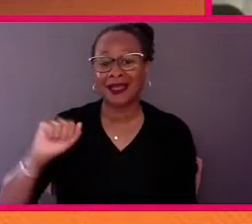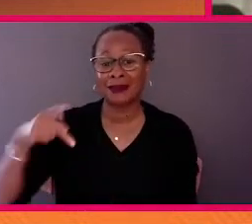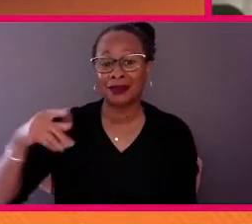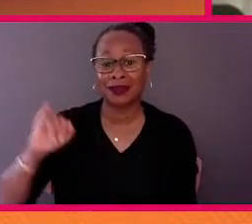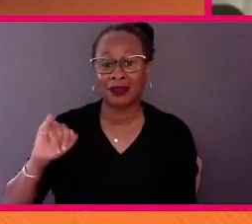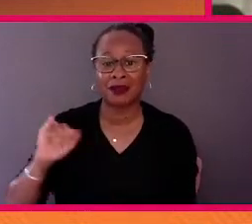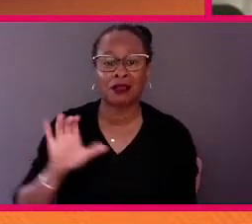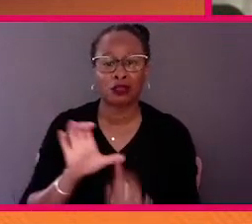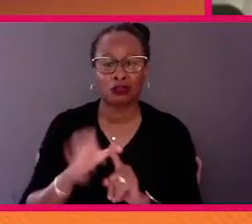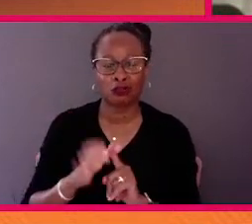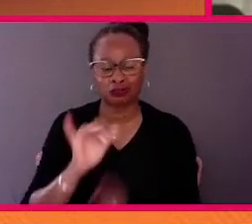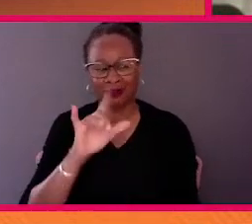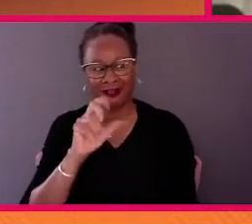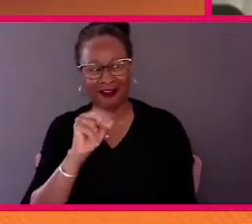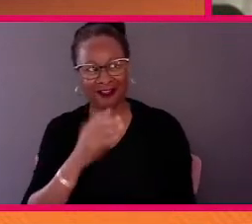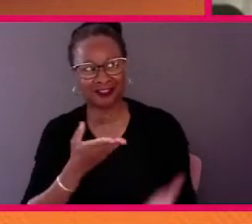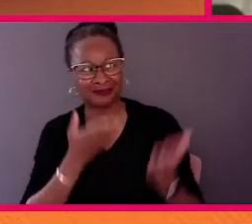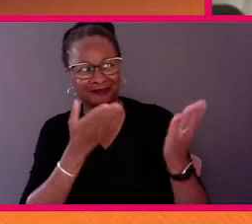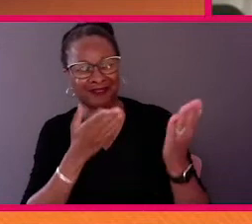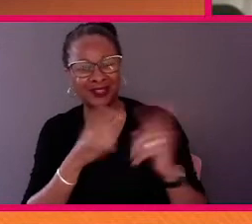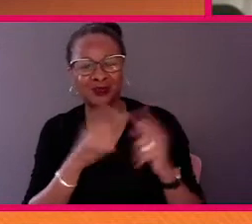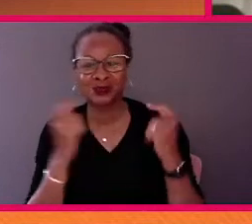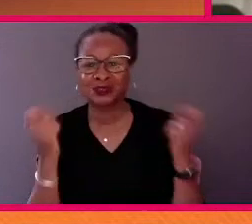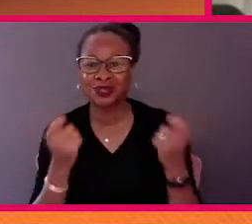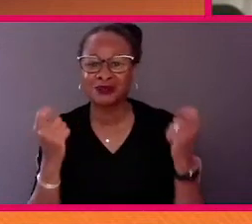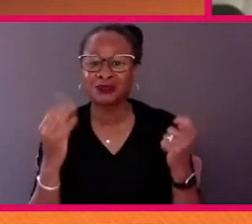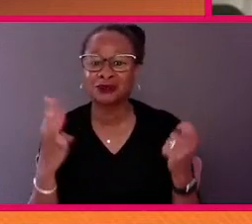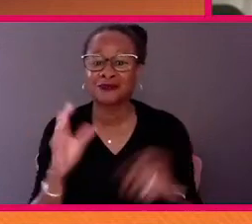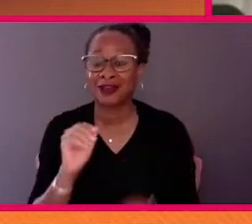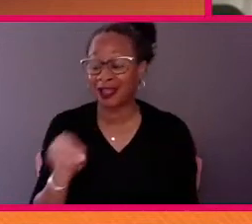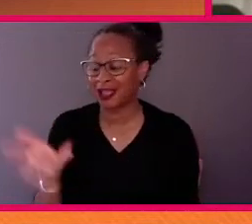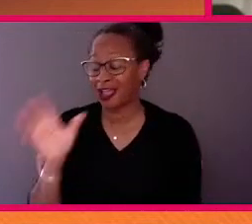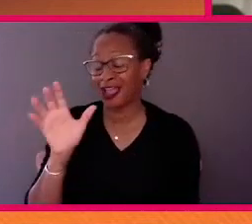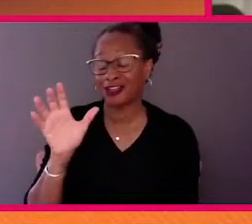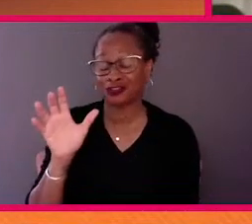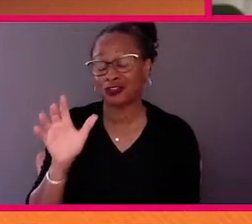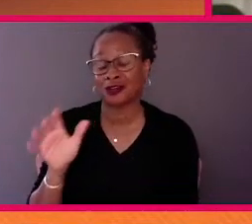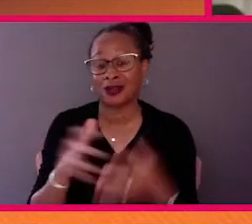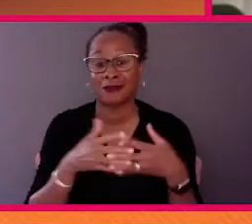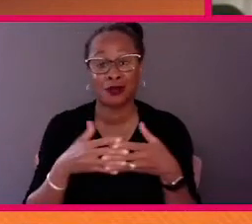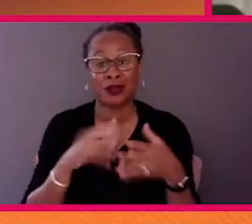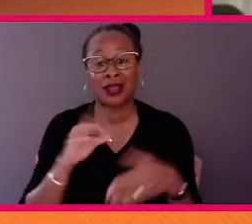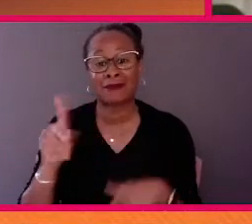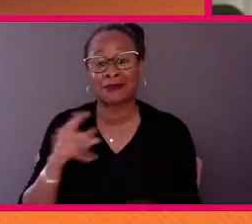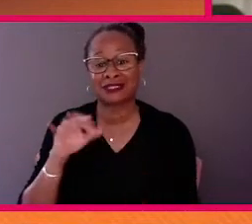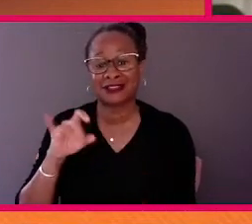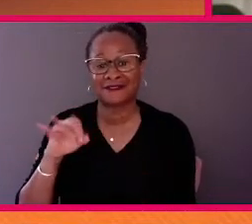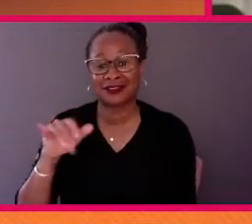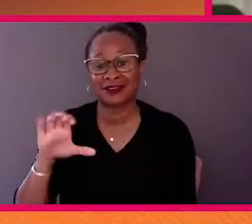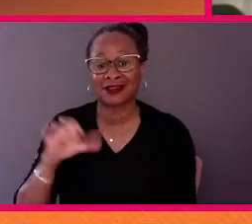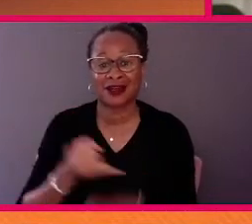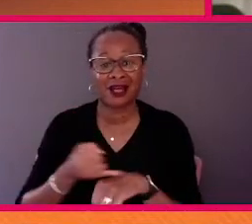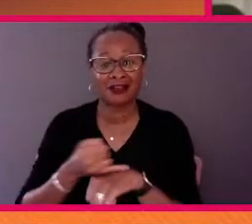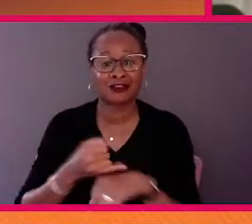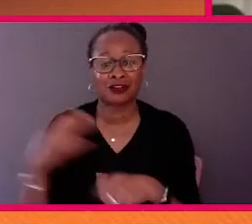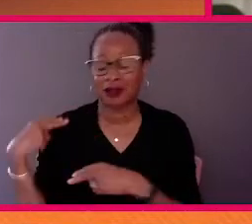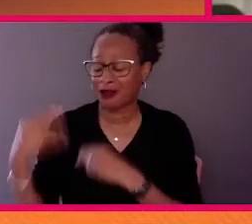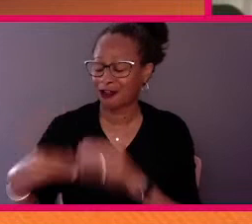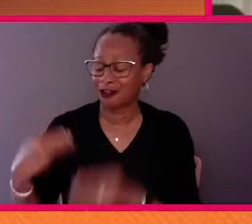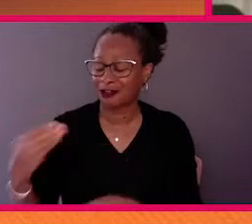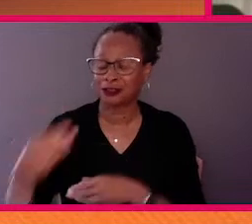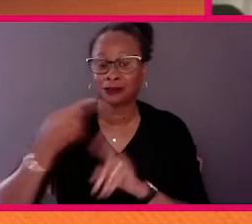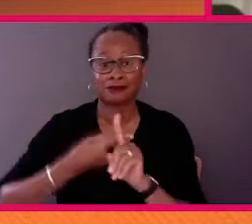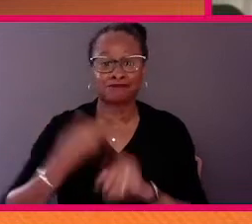Icons, in celebration of Asian American and Pacific Islander Heritage Month. My name is Leticia Peguero.